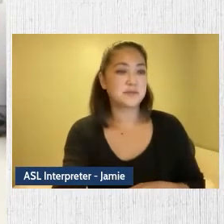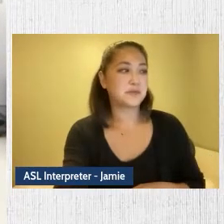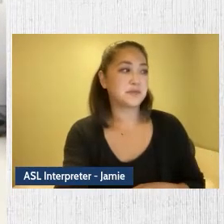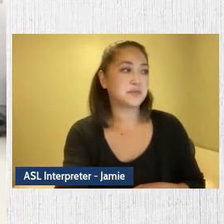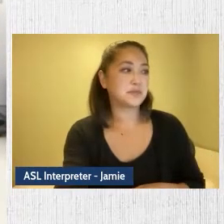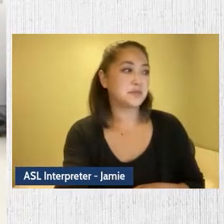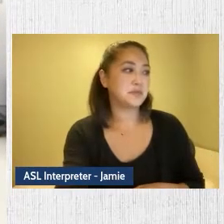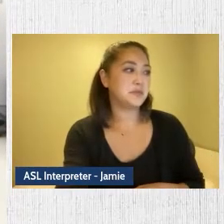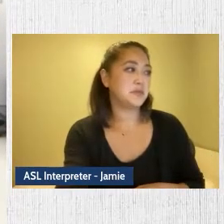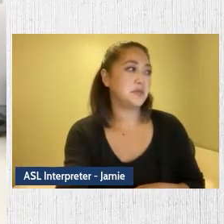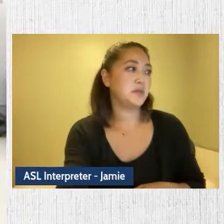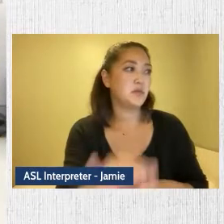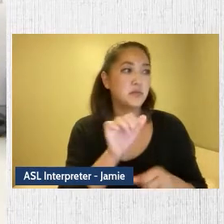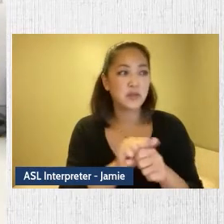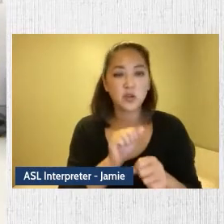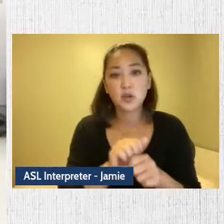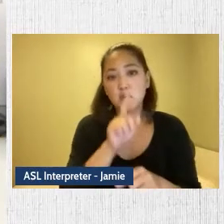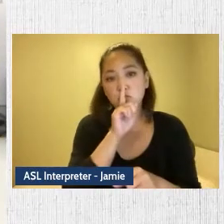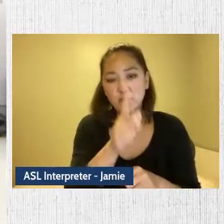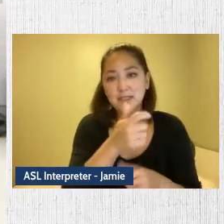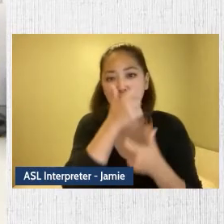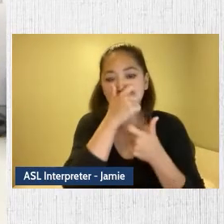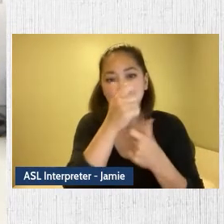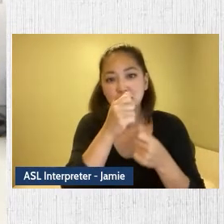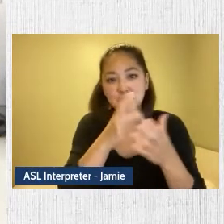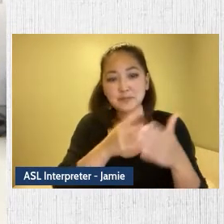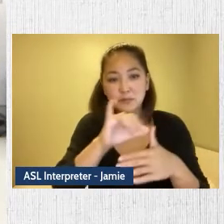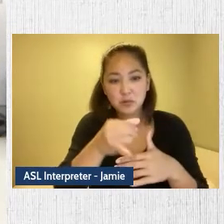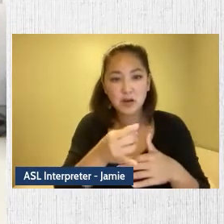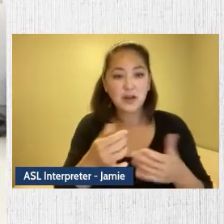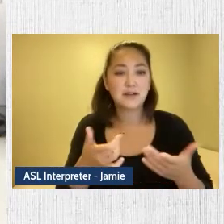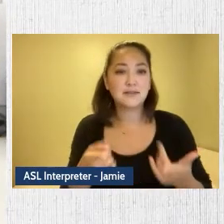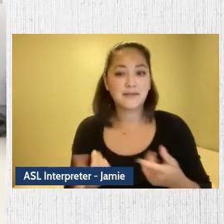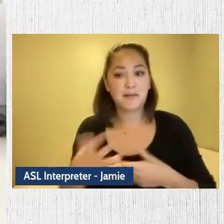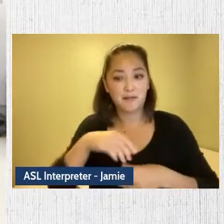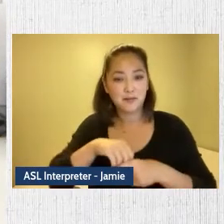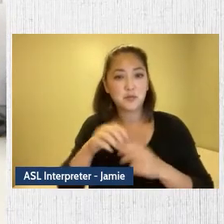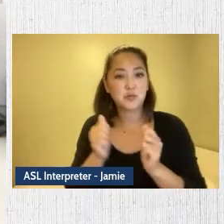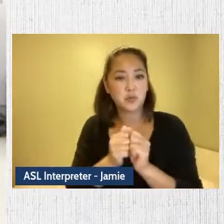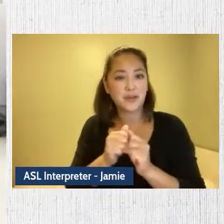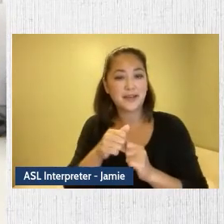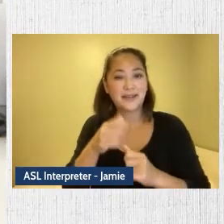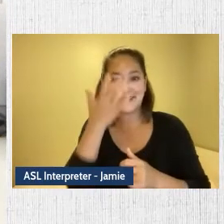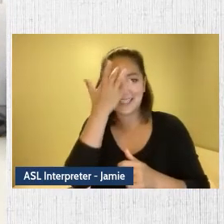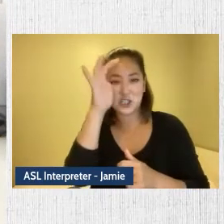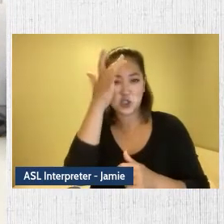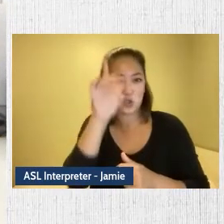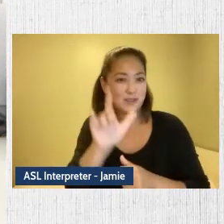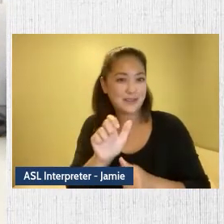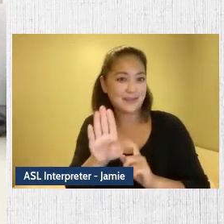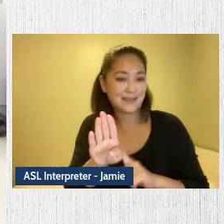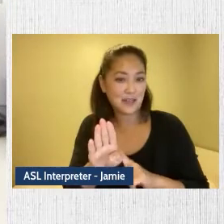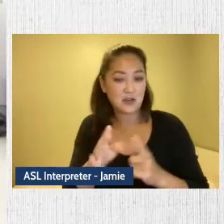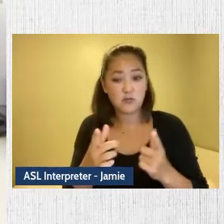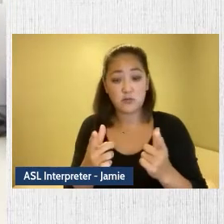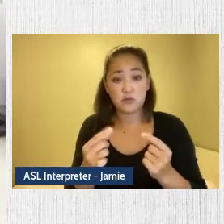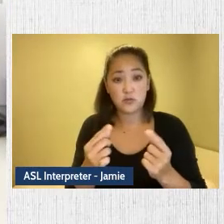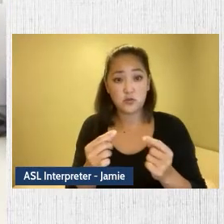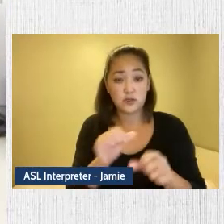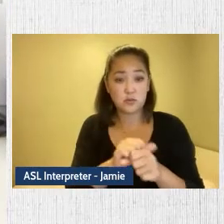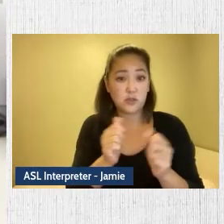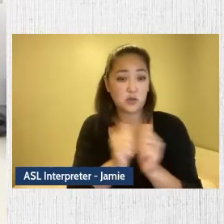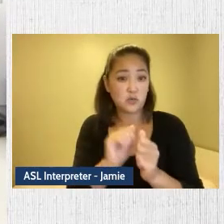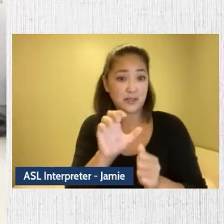interesting project that kind of encompasses the spirit of Ingenuity Labs in terms of collaboration. We're working with civil engineering, actually. Oh,